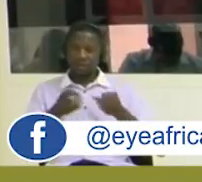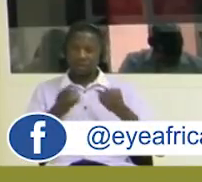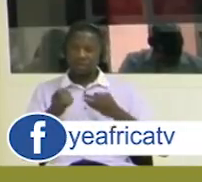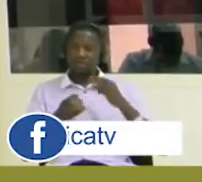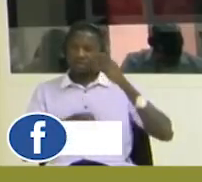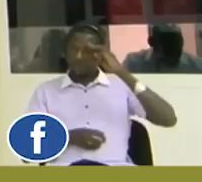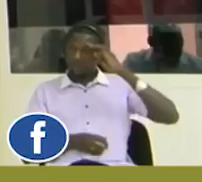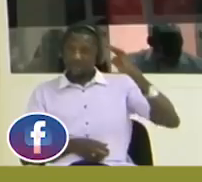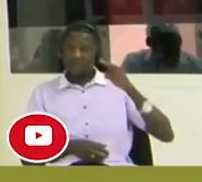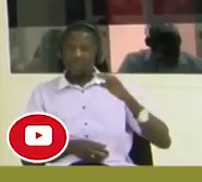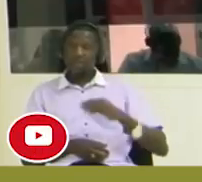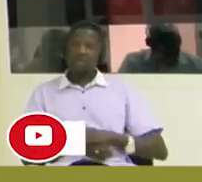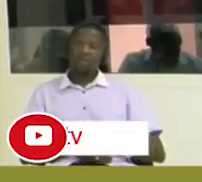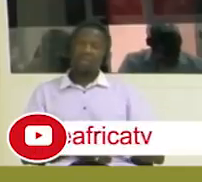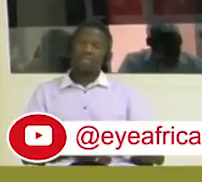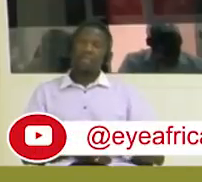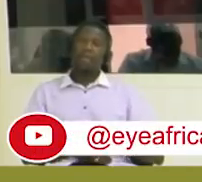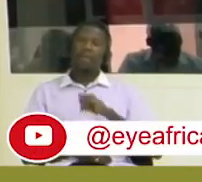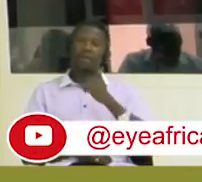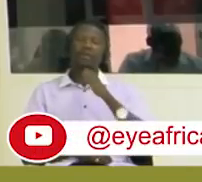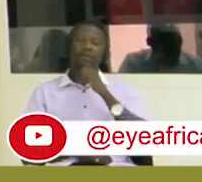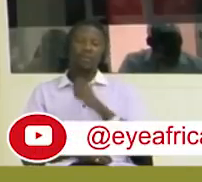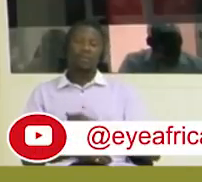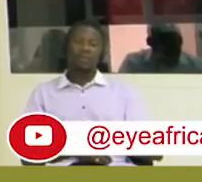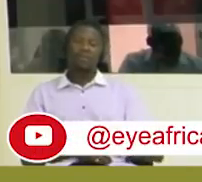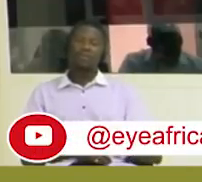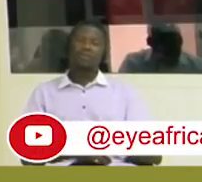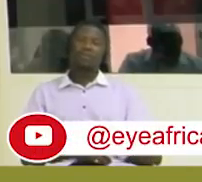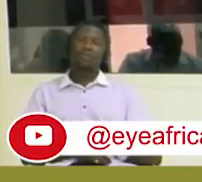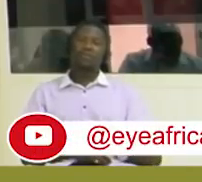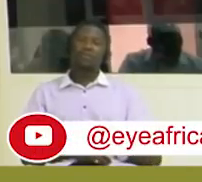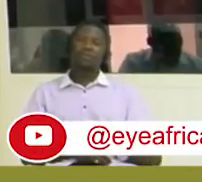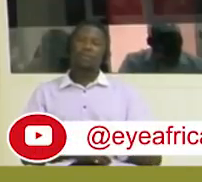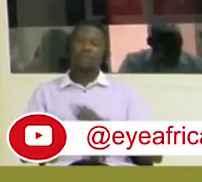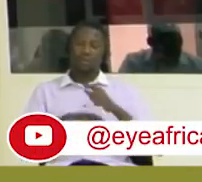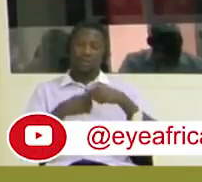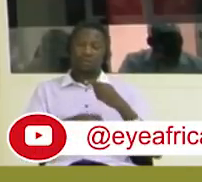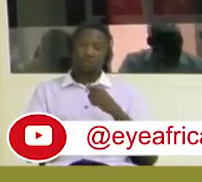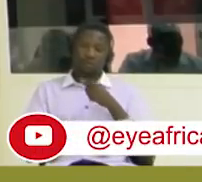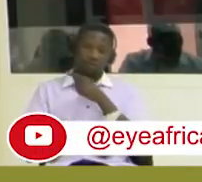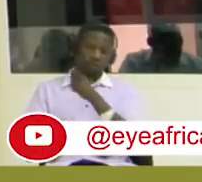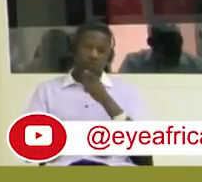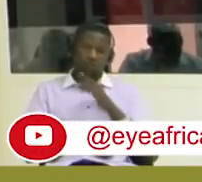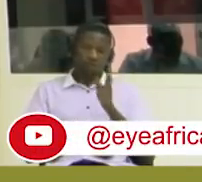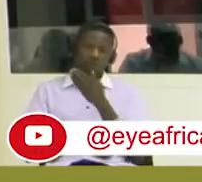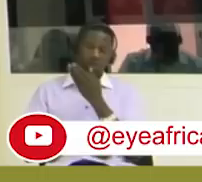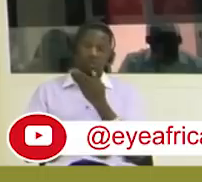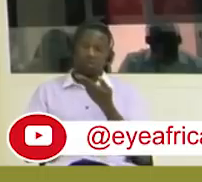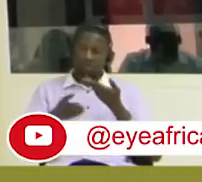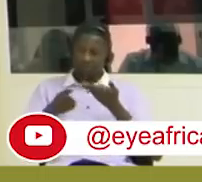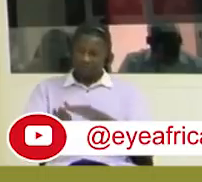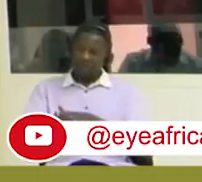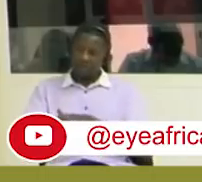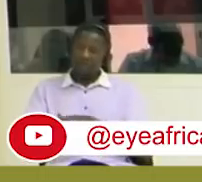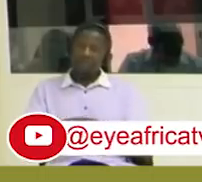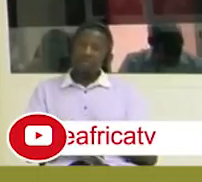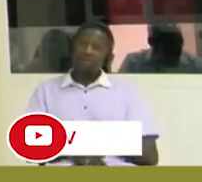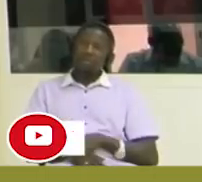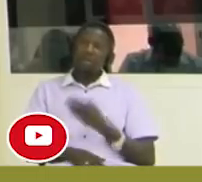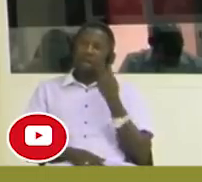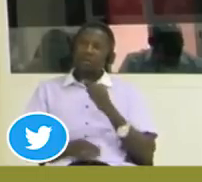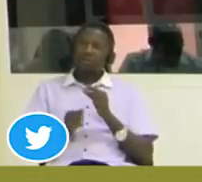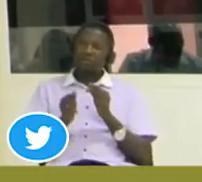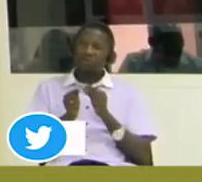Yes, sir. And then you went to the funeral. Yes, sir. How soon after the information